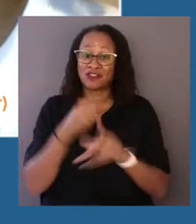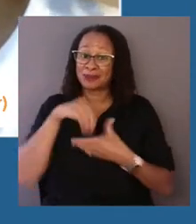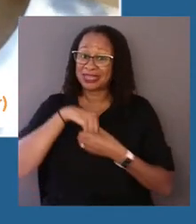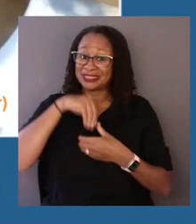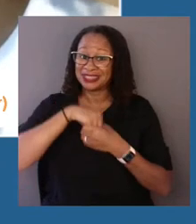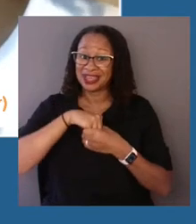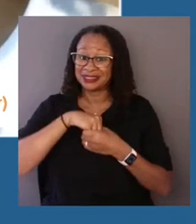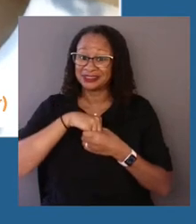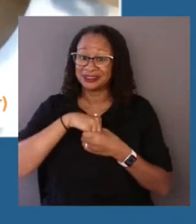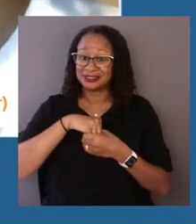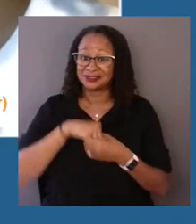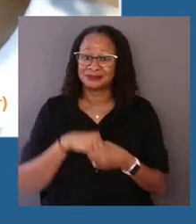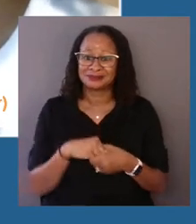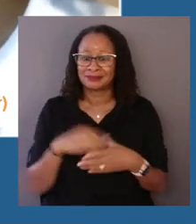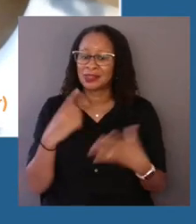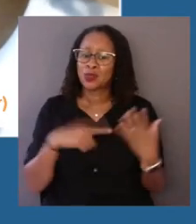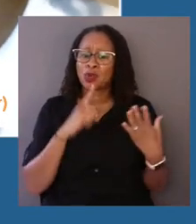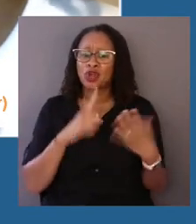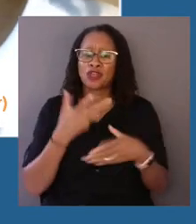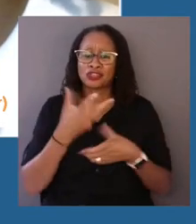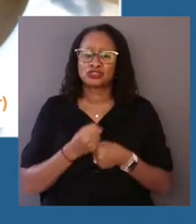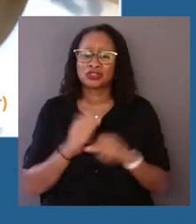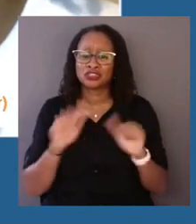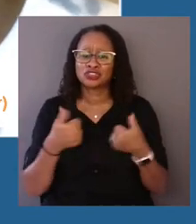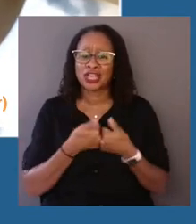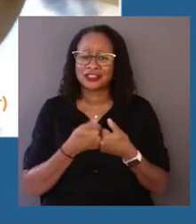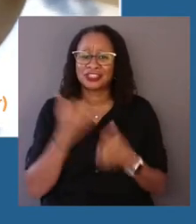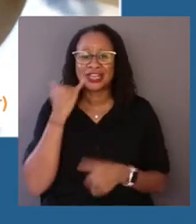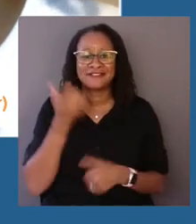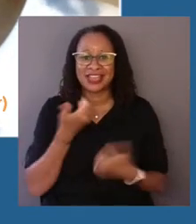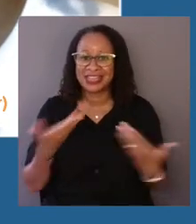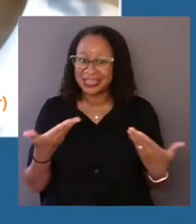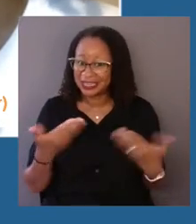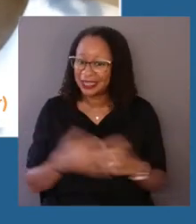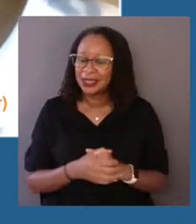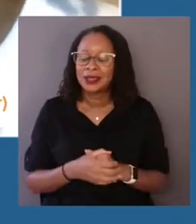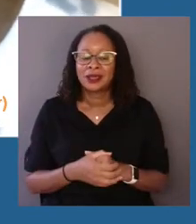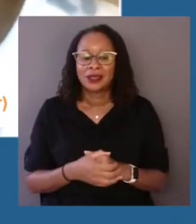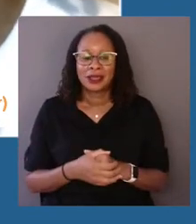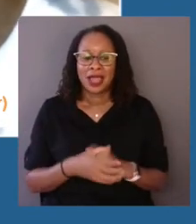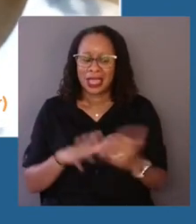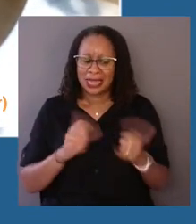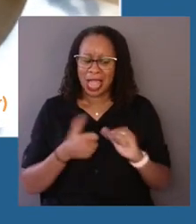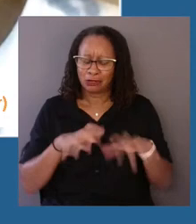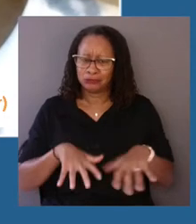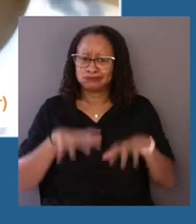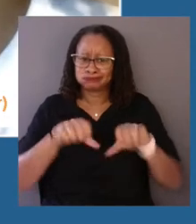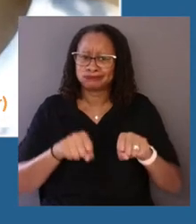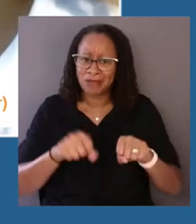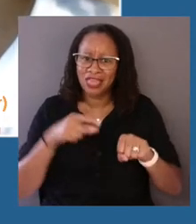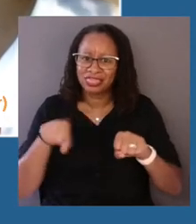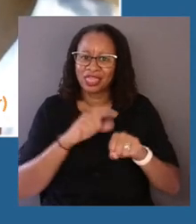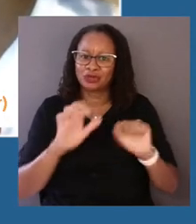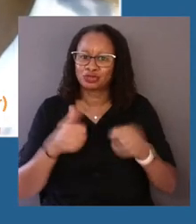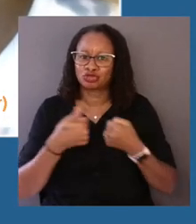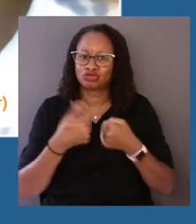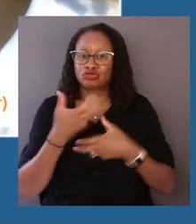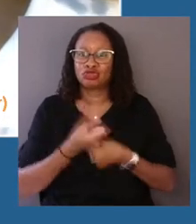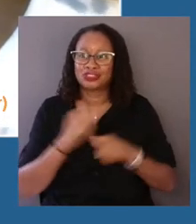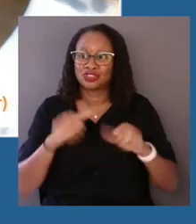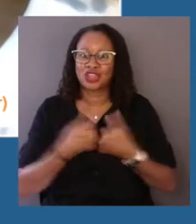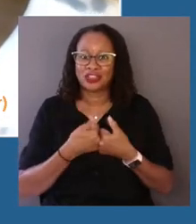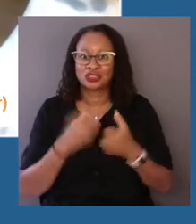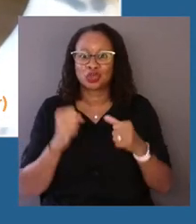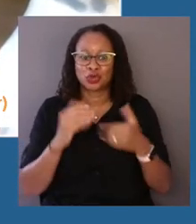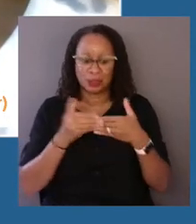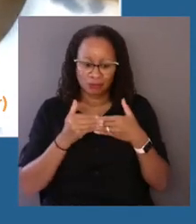inside. What are the trust challenges, if any, you've encountered, and how have you tackled those so that you can move forward with the